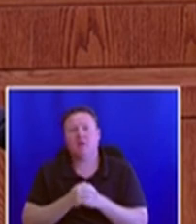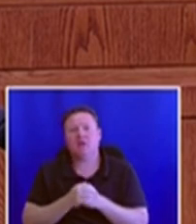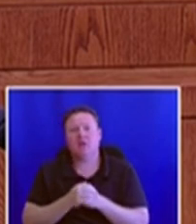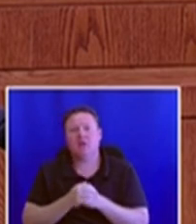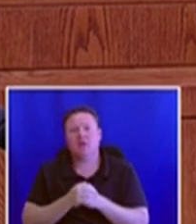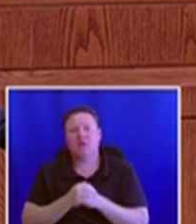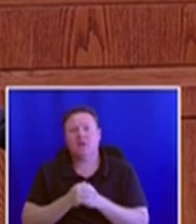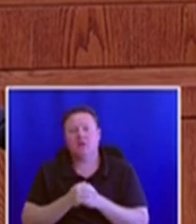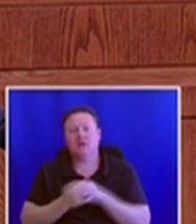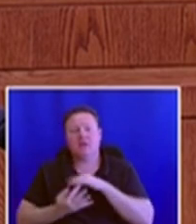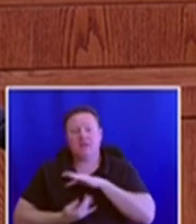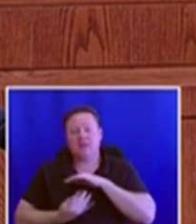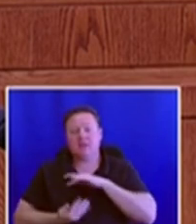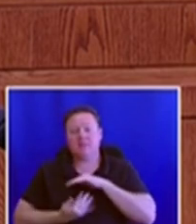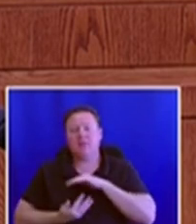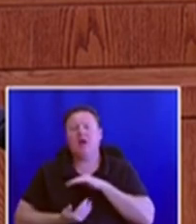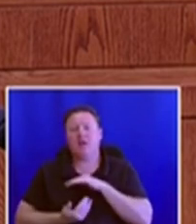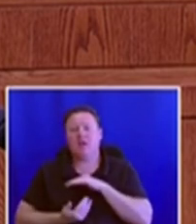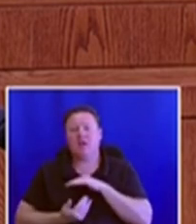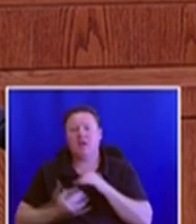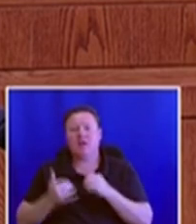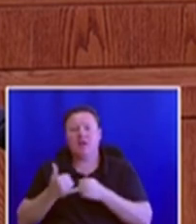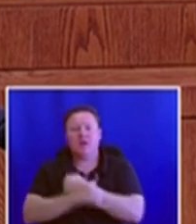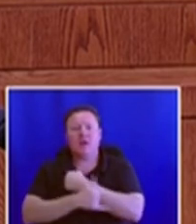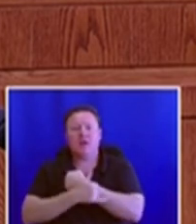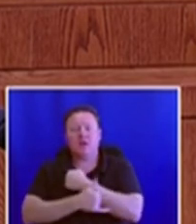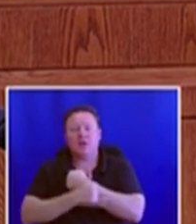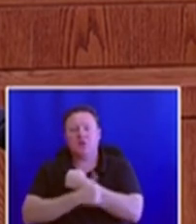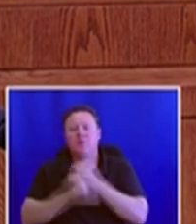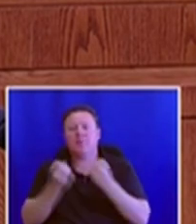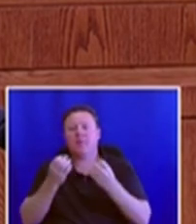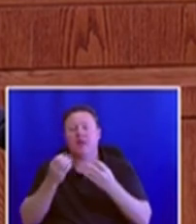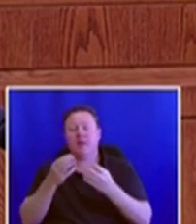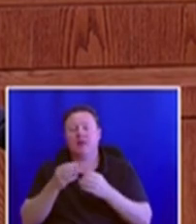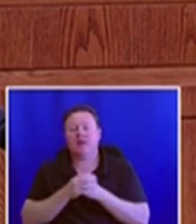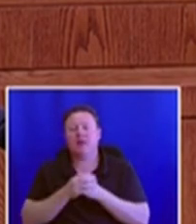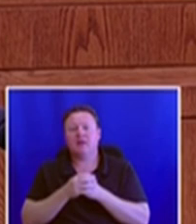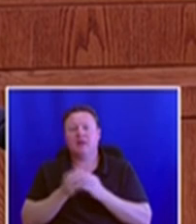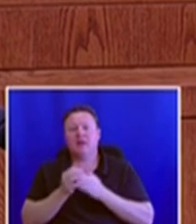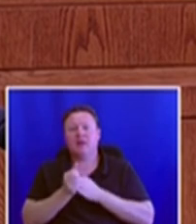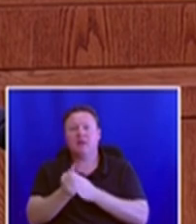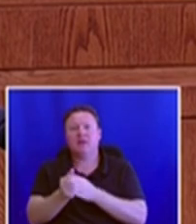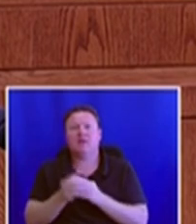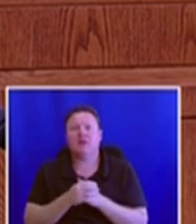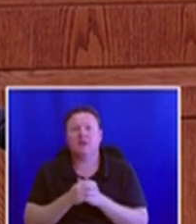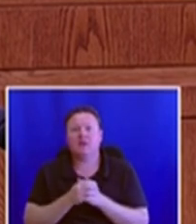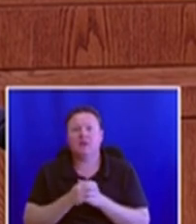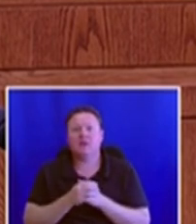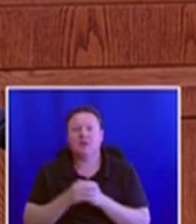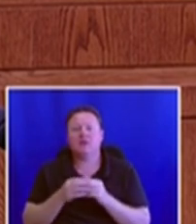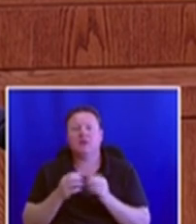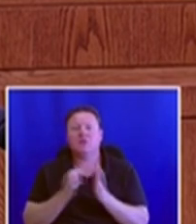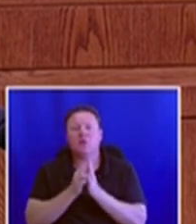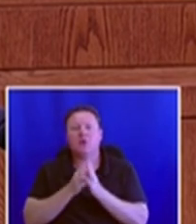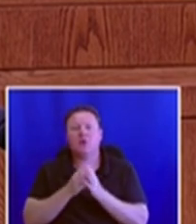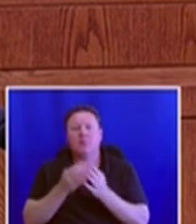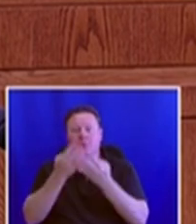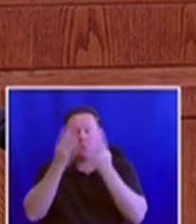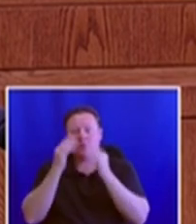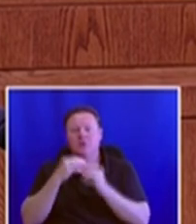our country's many pioneering women leaders, such as Hosi Mwamwita